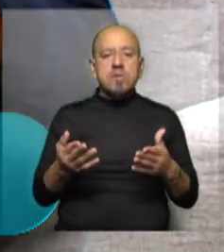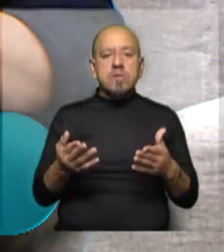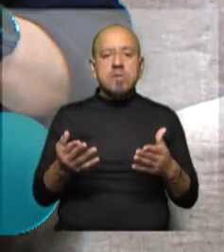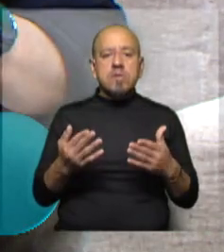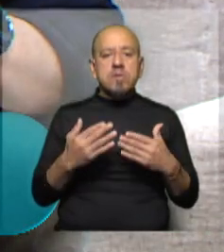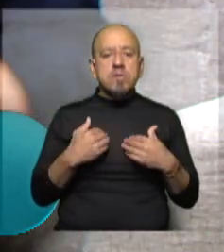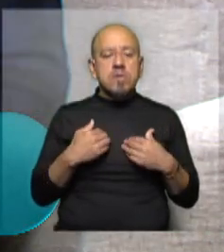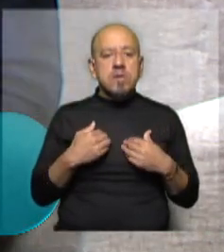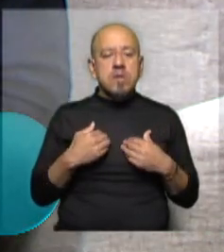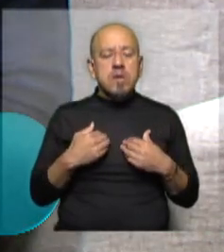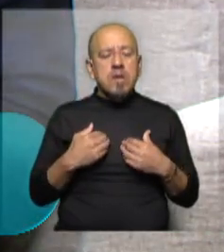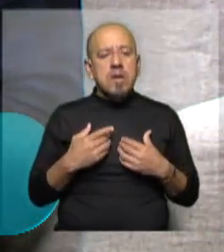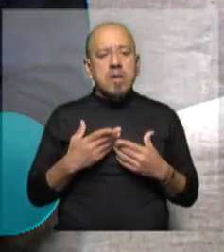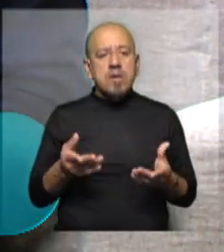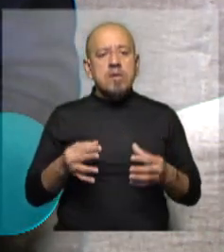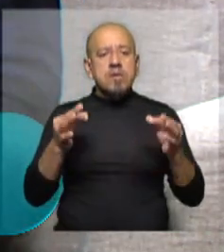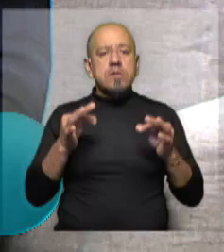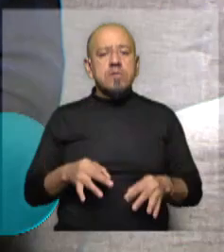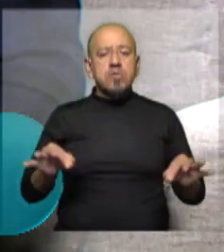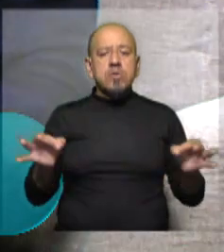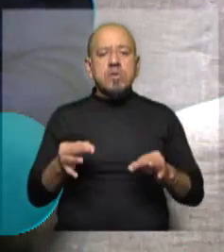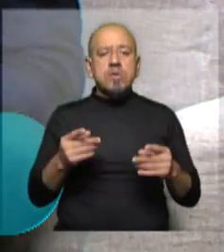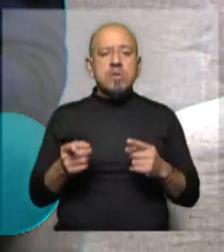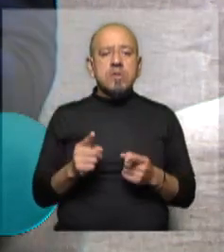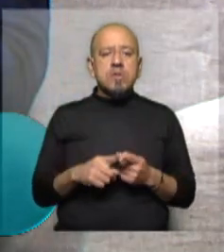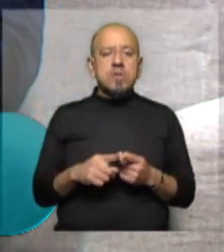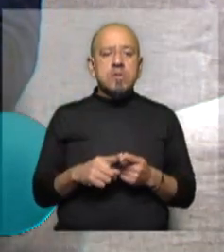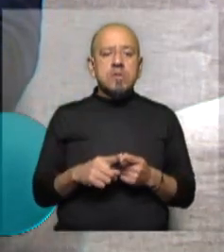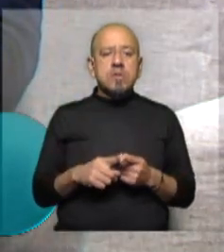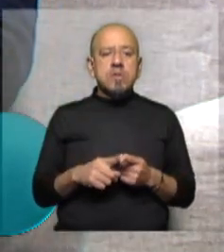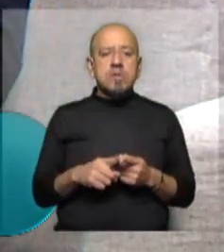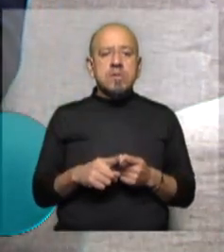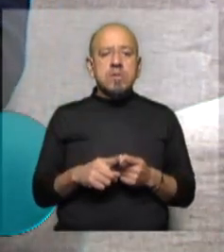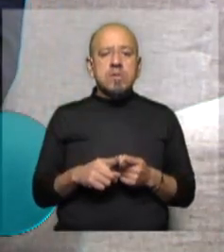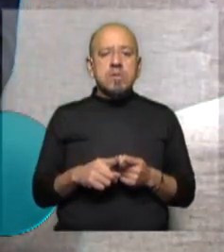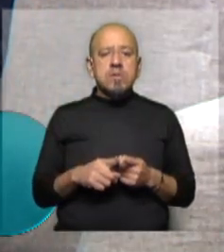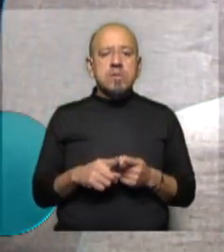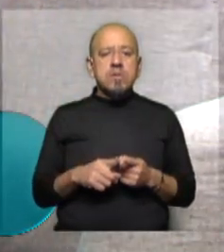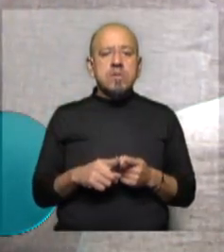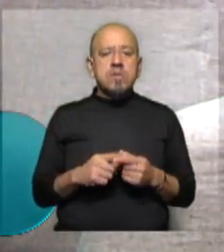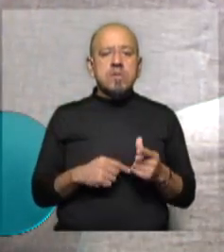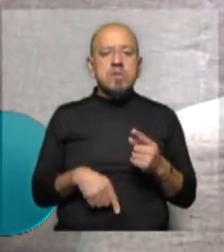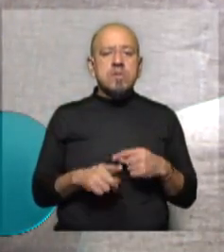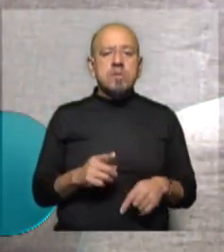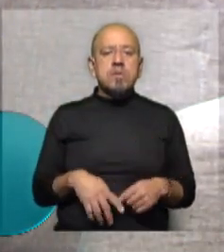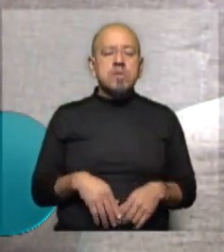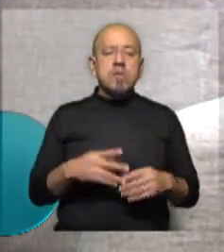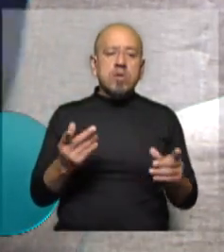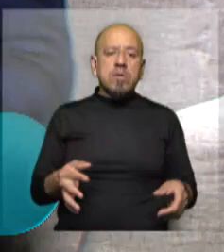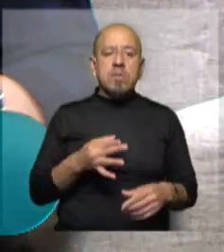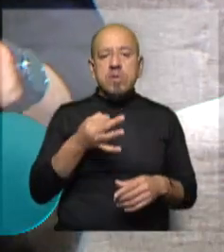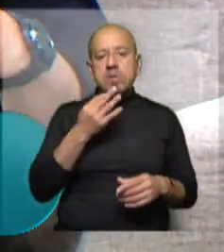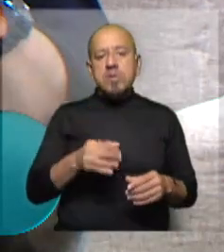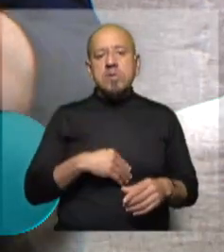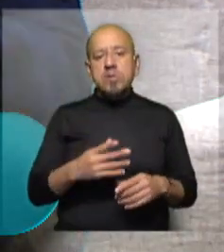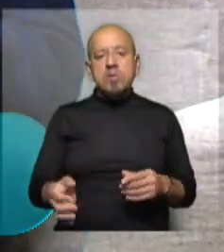is soothing. La música es perfecta. And the message of it has power. Y el mensaje que vamos a transmitir tiene